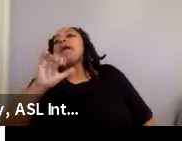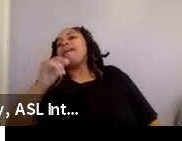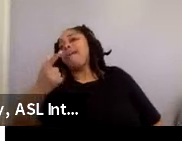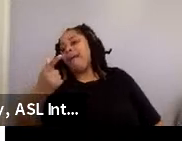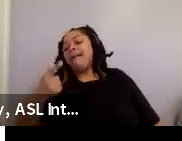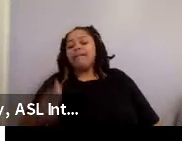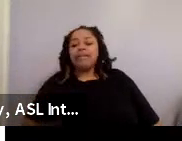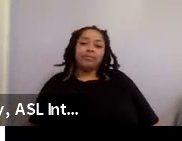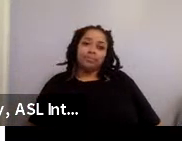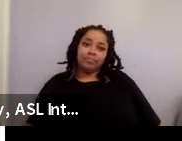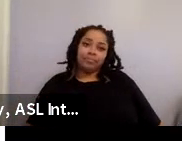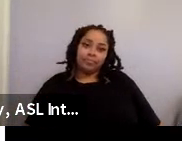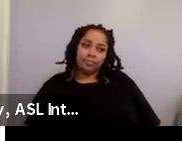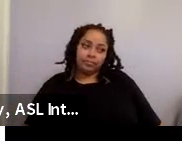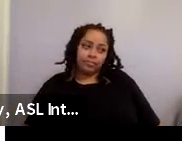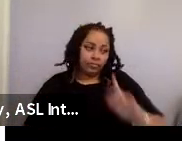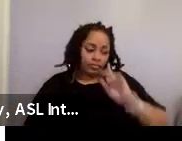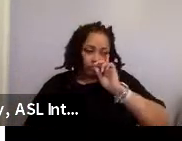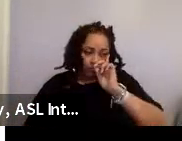59.